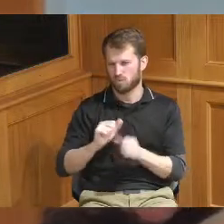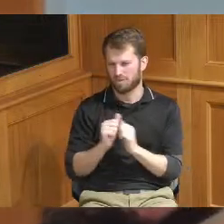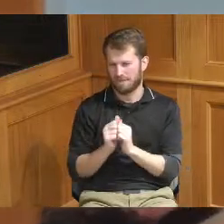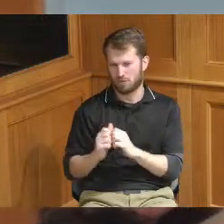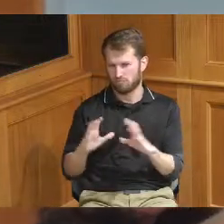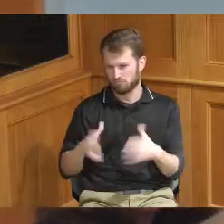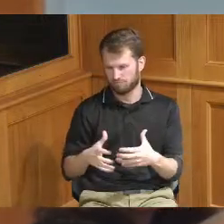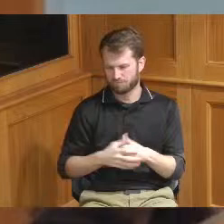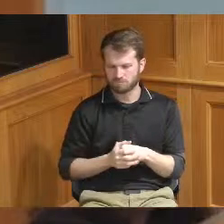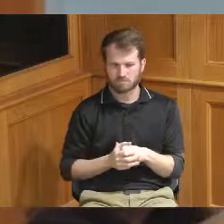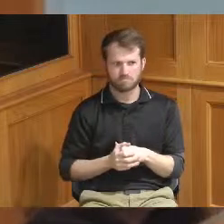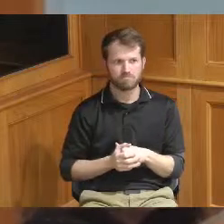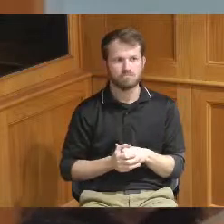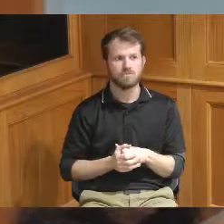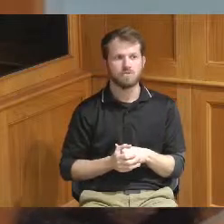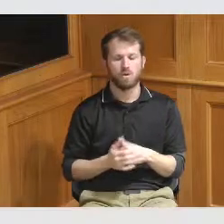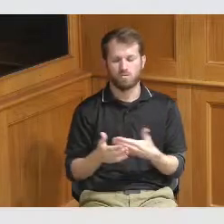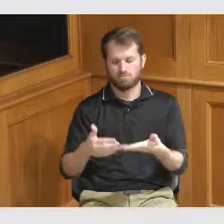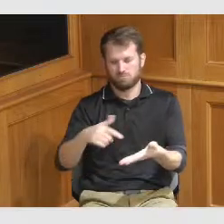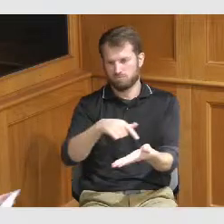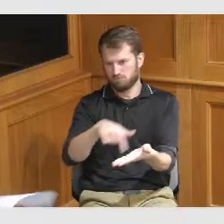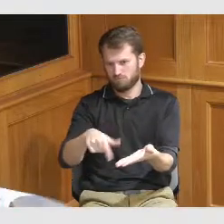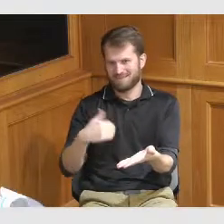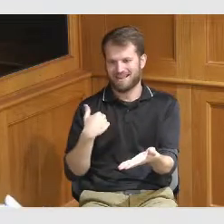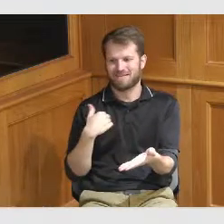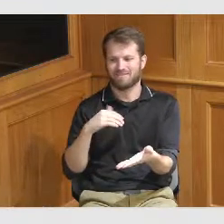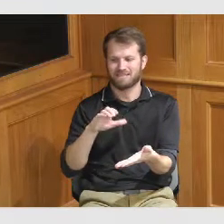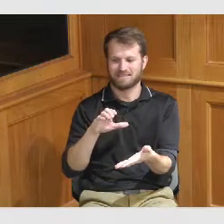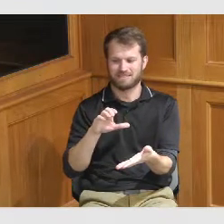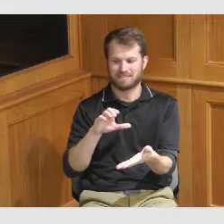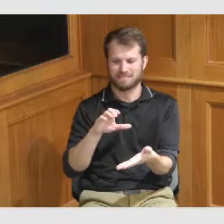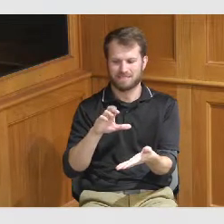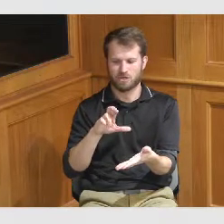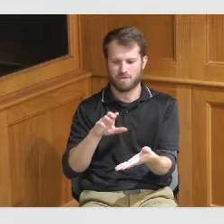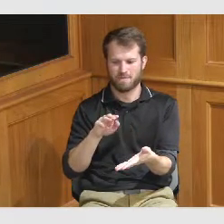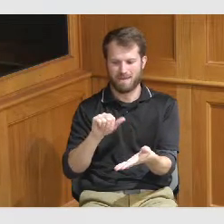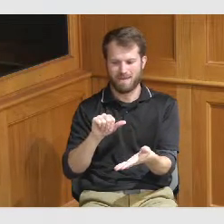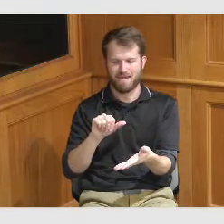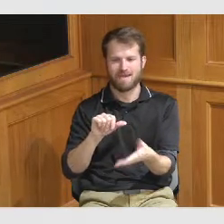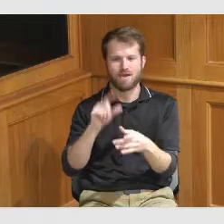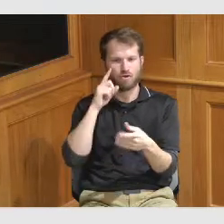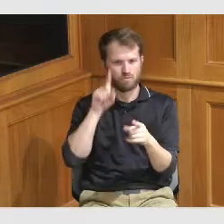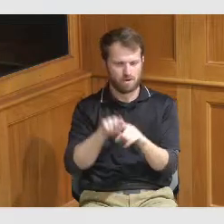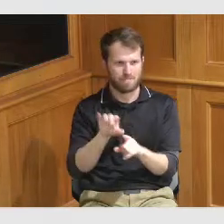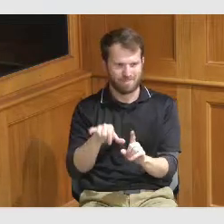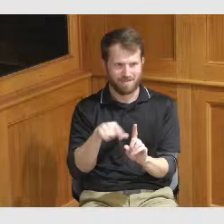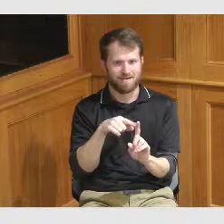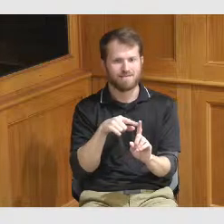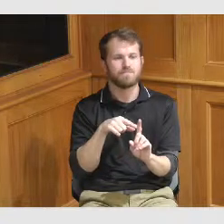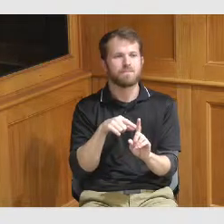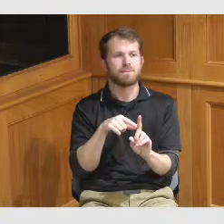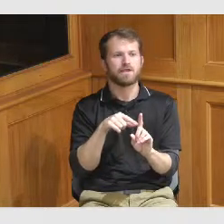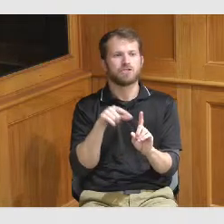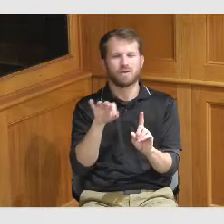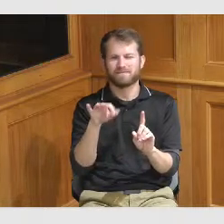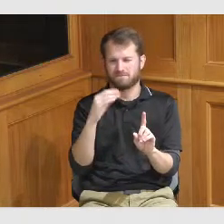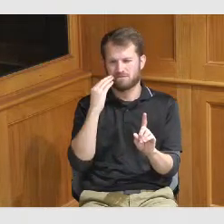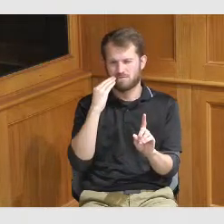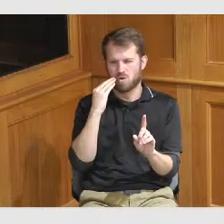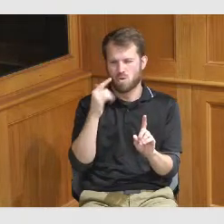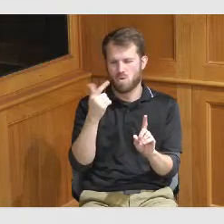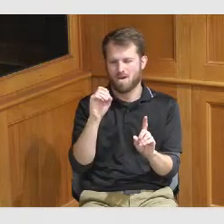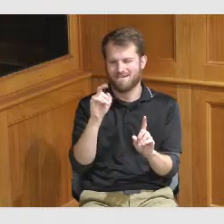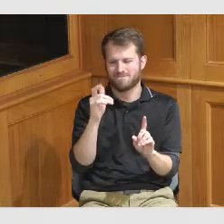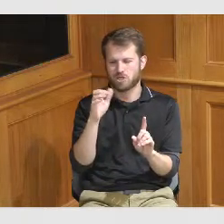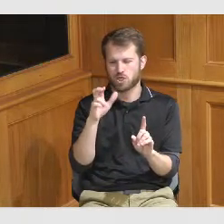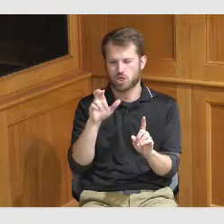So before you today is this CRA agreement with Ackerman on a project in Sims Township. It is, if you're familiar with Governor's Hill,